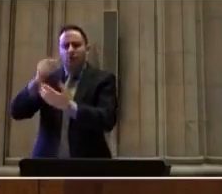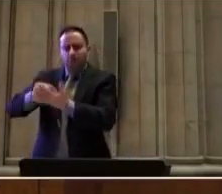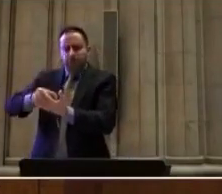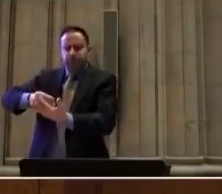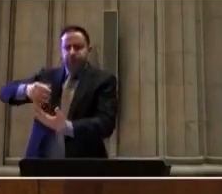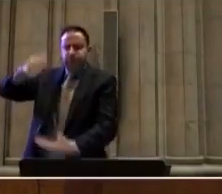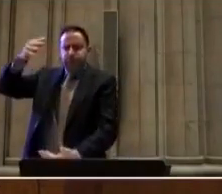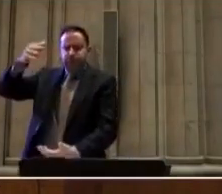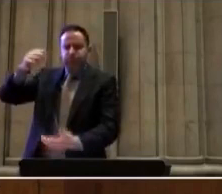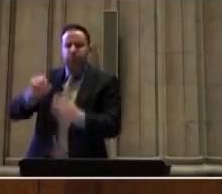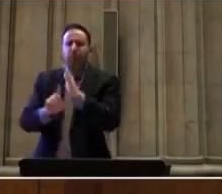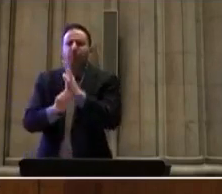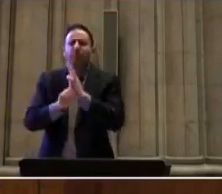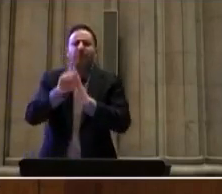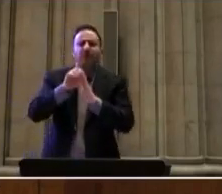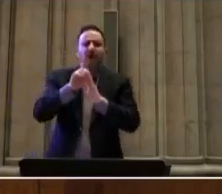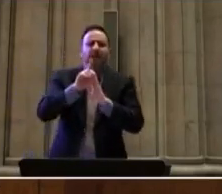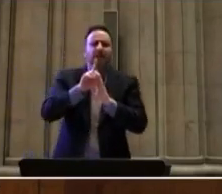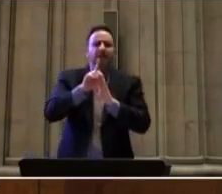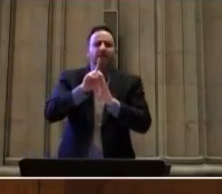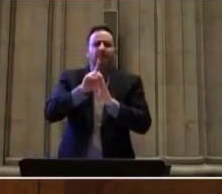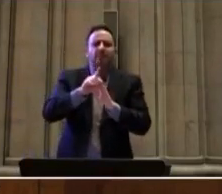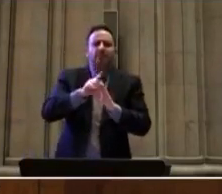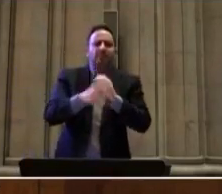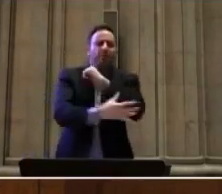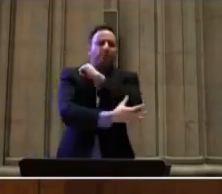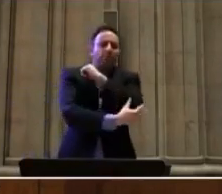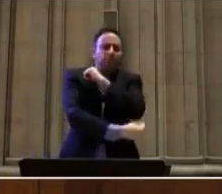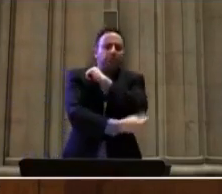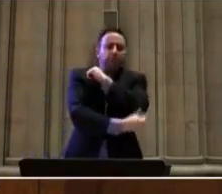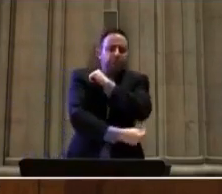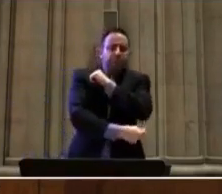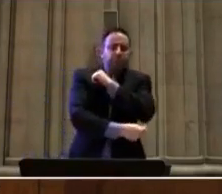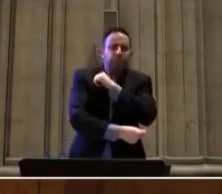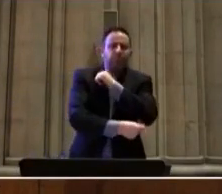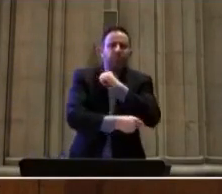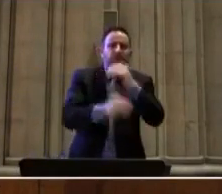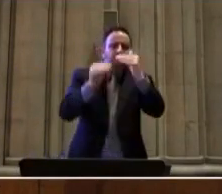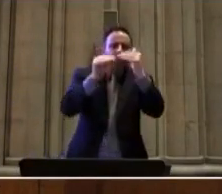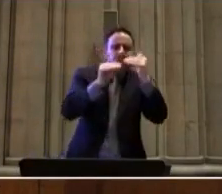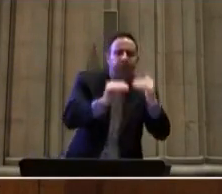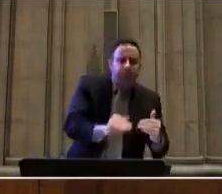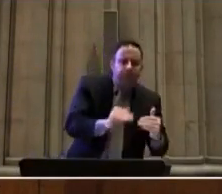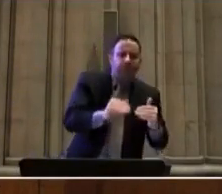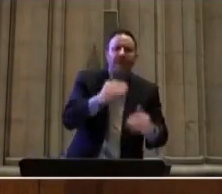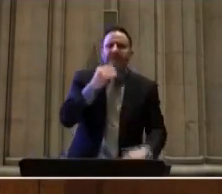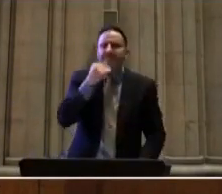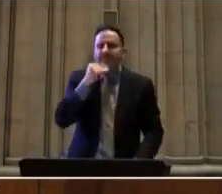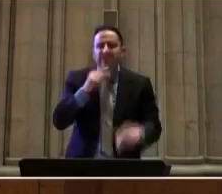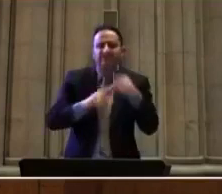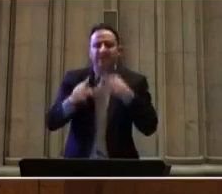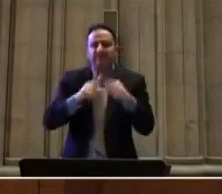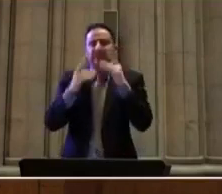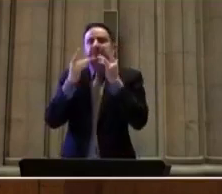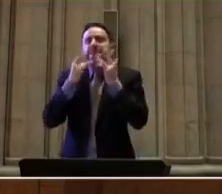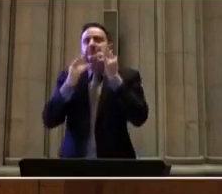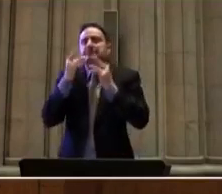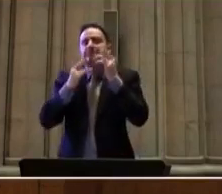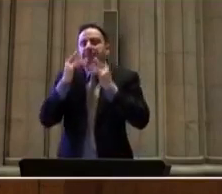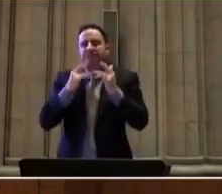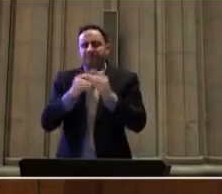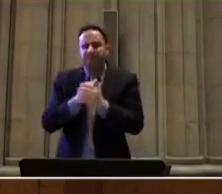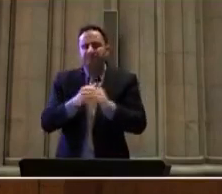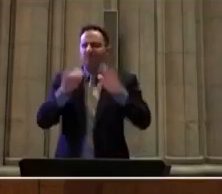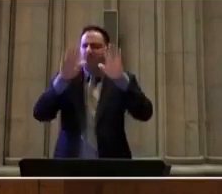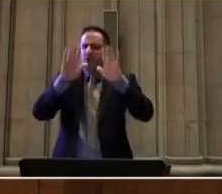to develop the underdeveloped, school the unschooled, and feed the unfed. Ultimately, a